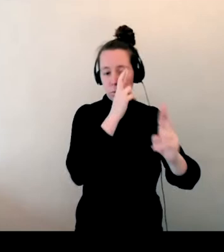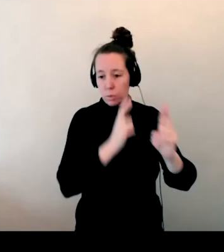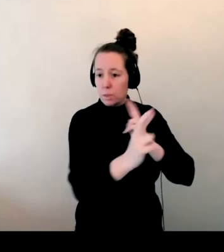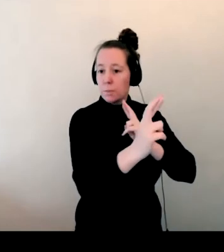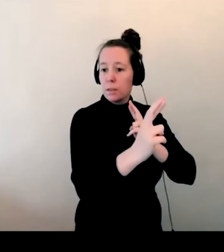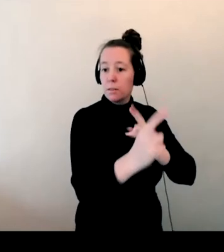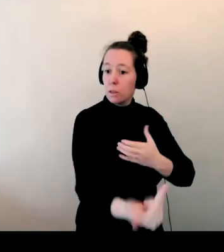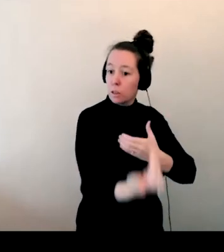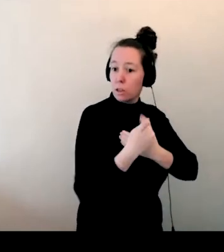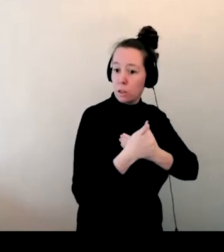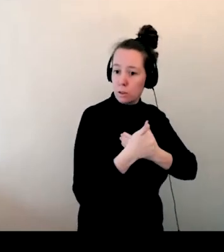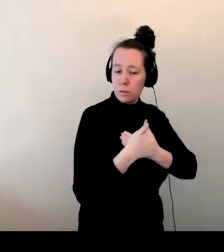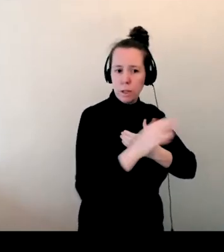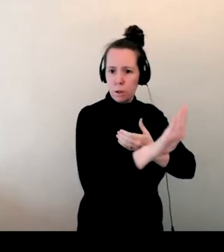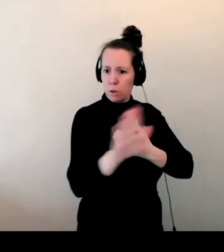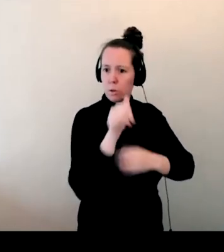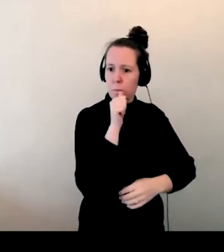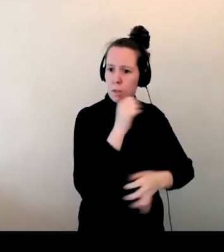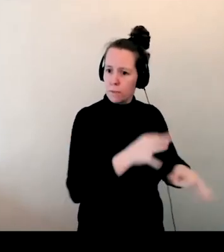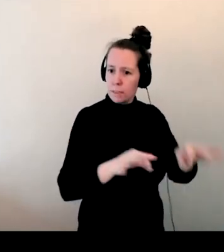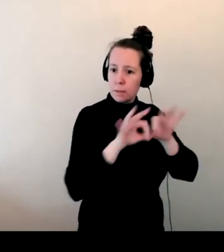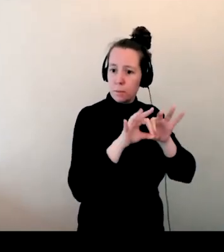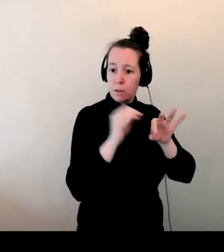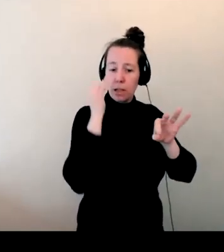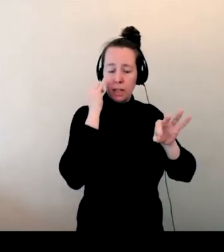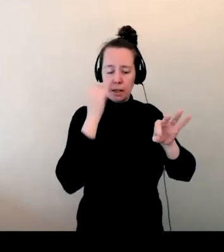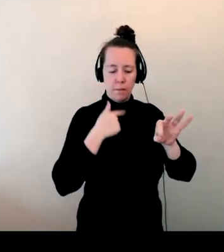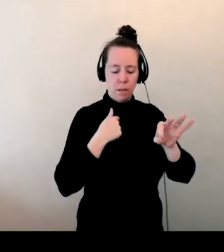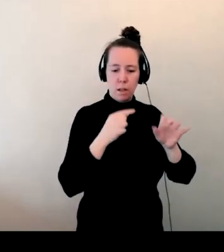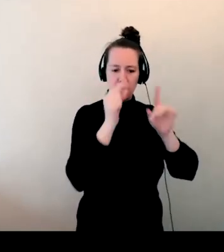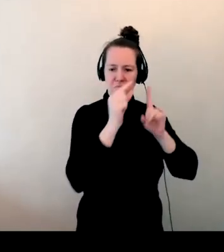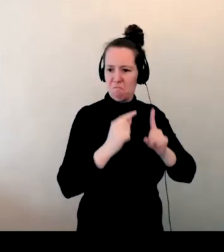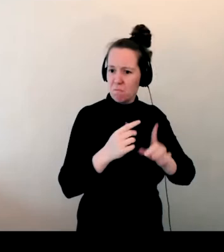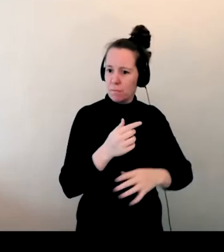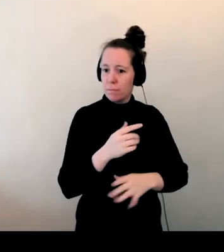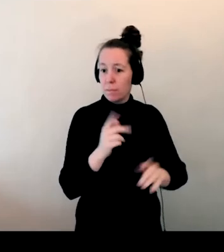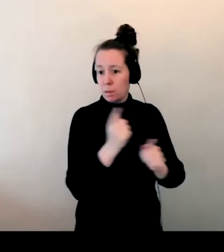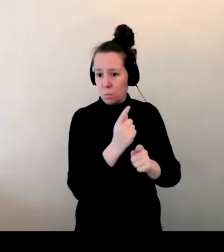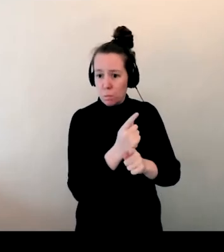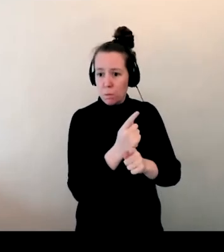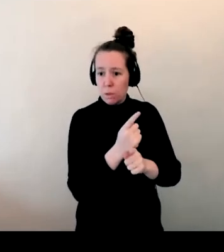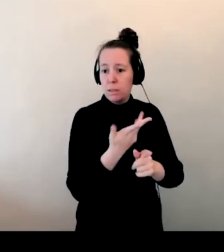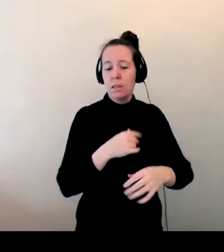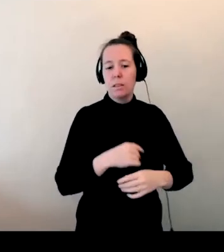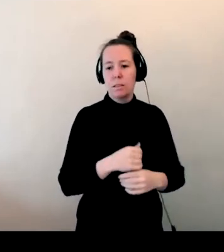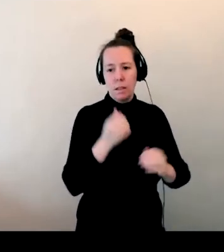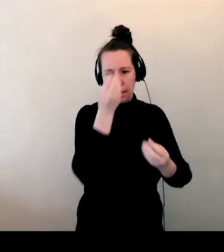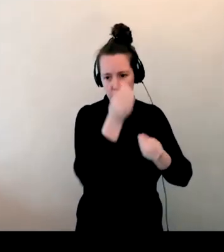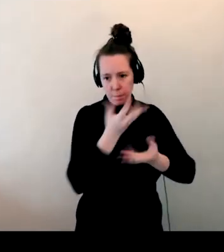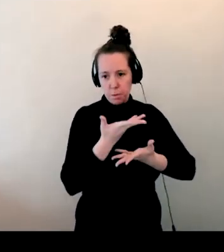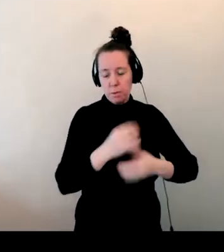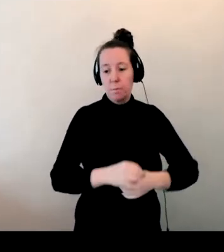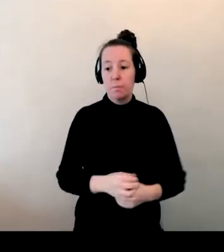others, including of their privacy, be aware of your words and actions, and please report any violations to